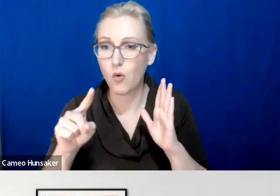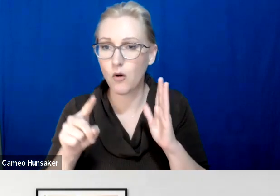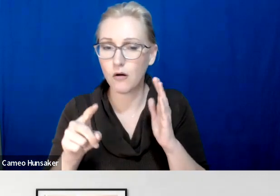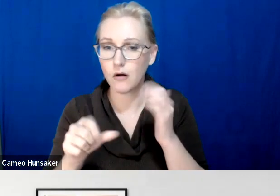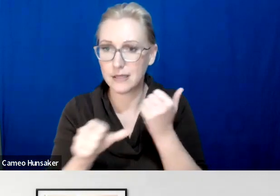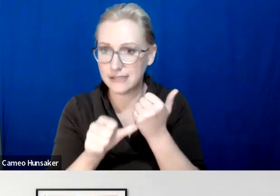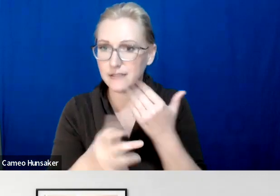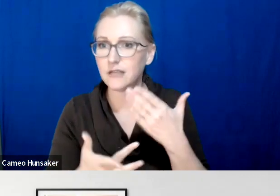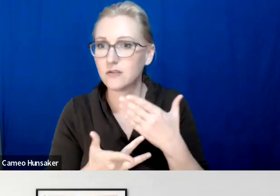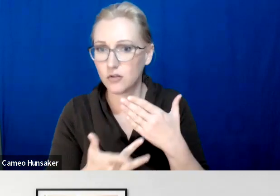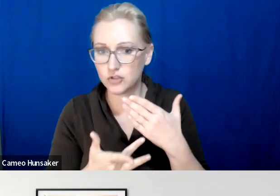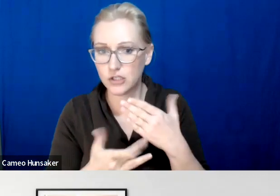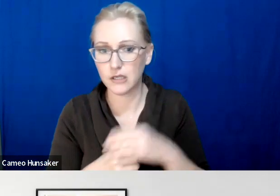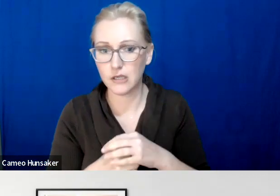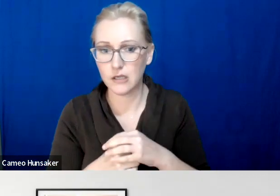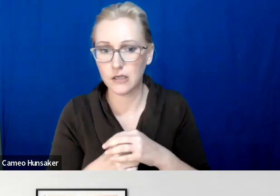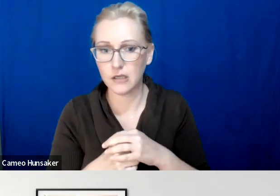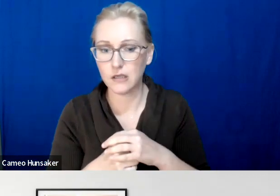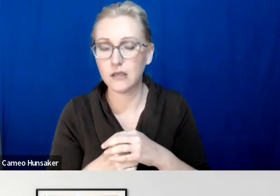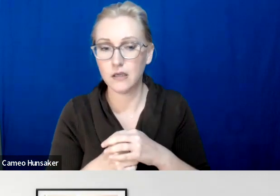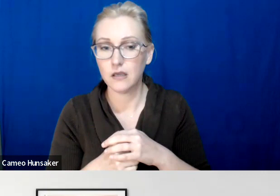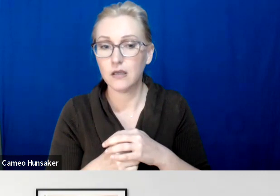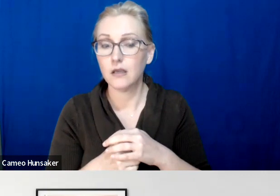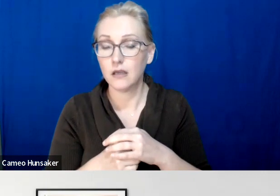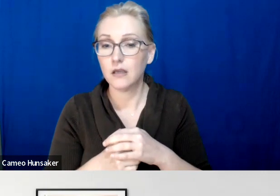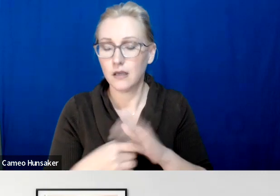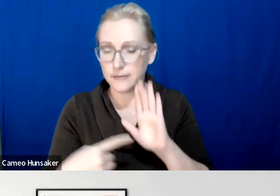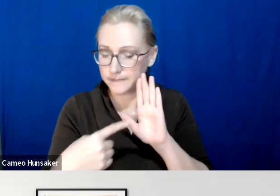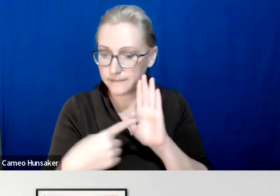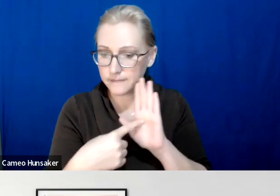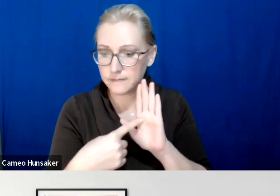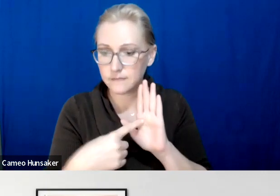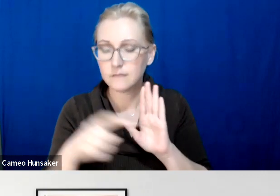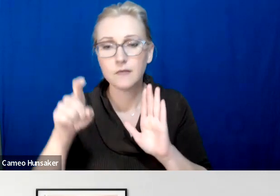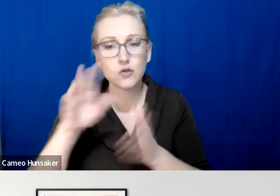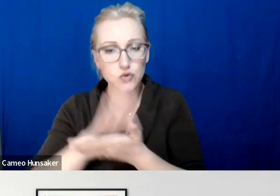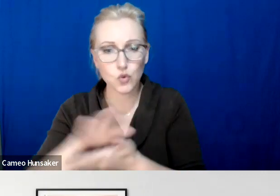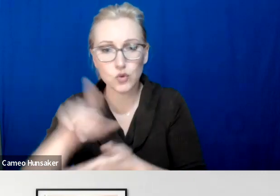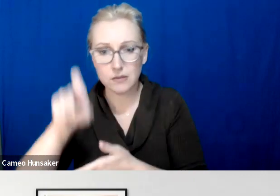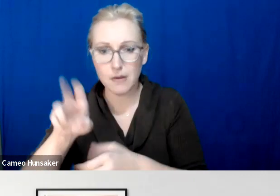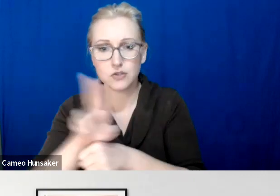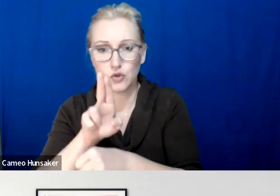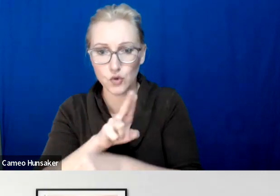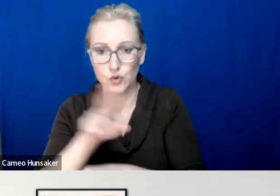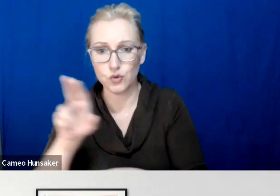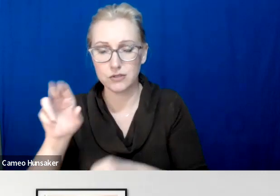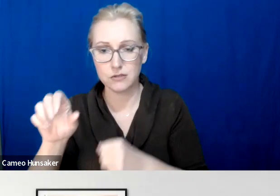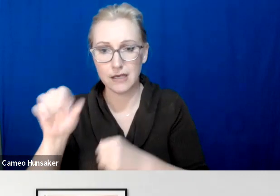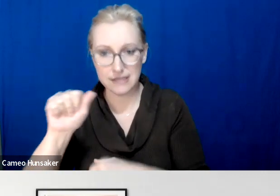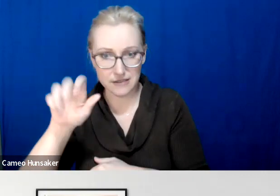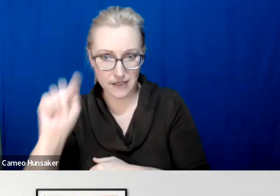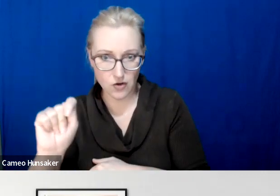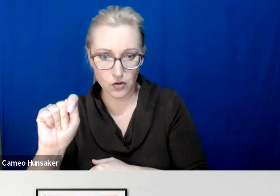It specifically states that schools have to use assistive technology devices and services to maximize accessibility for children